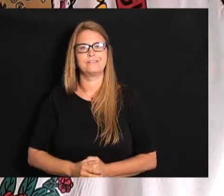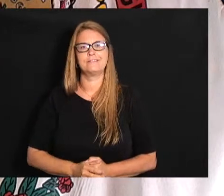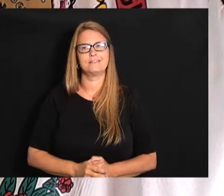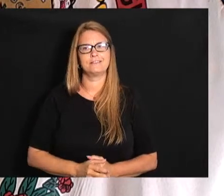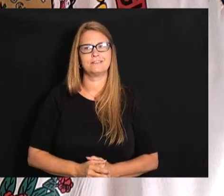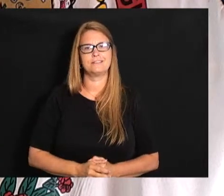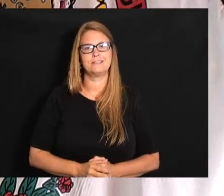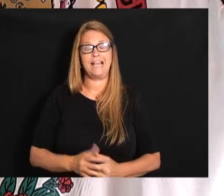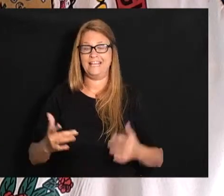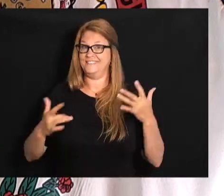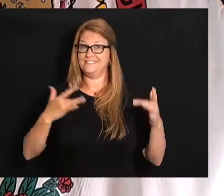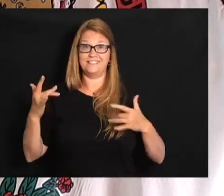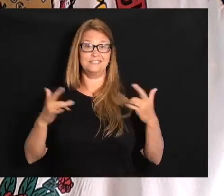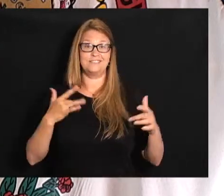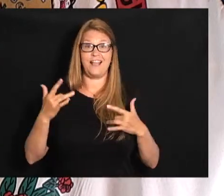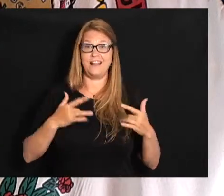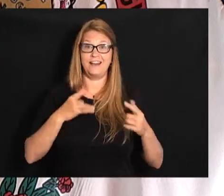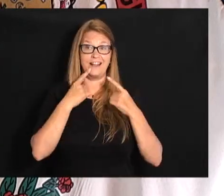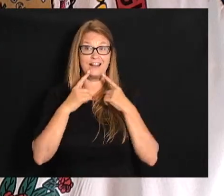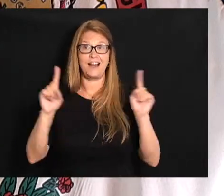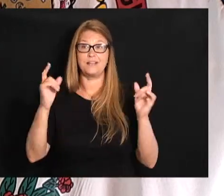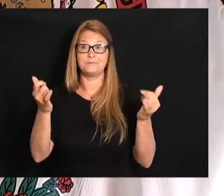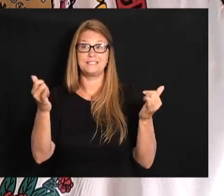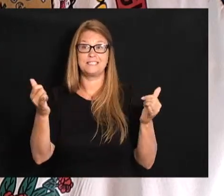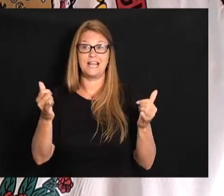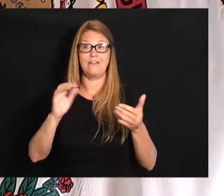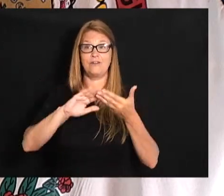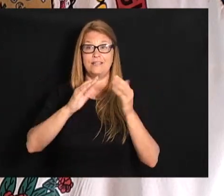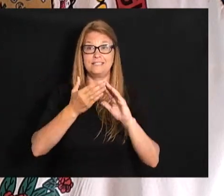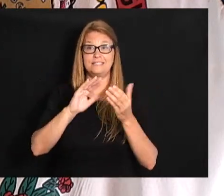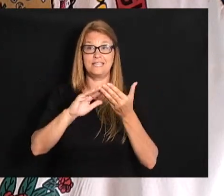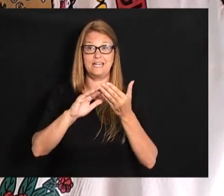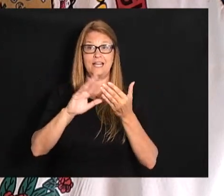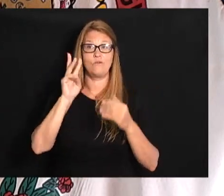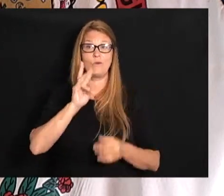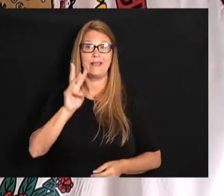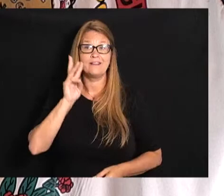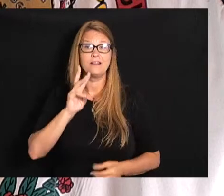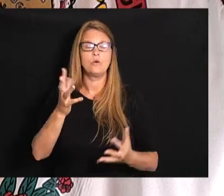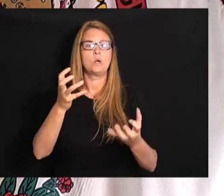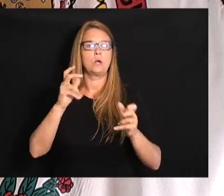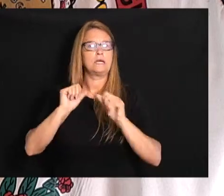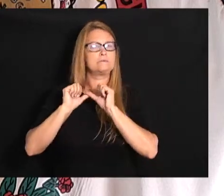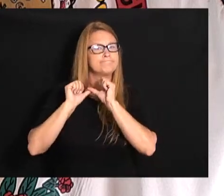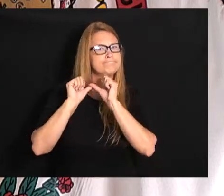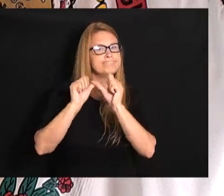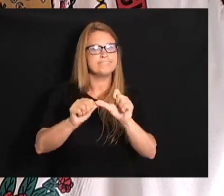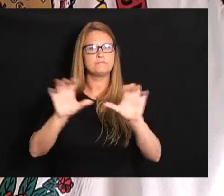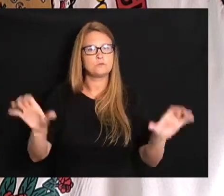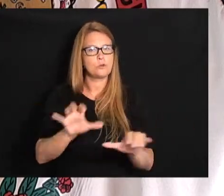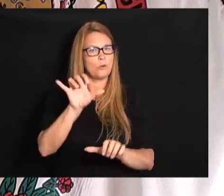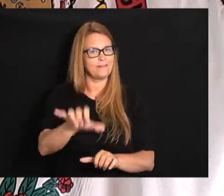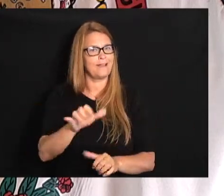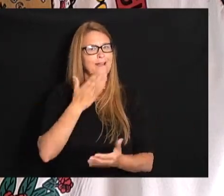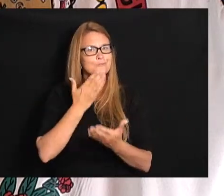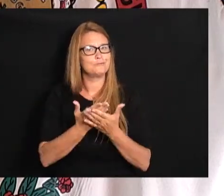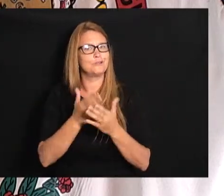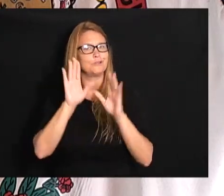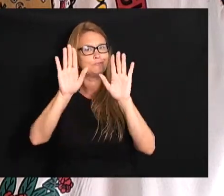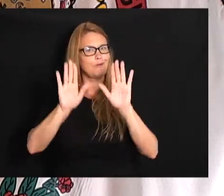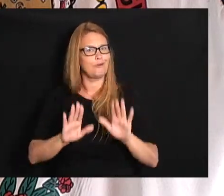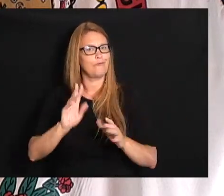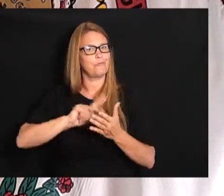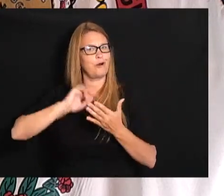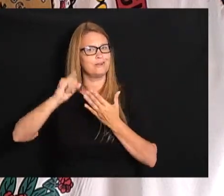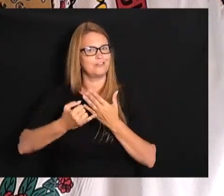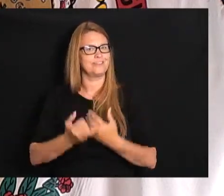it's an exciting announcement today for the city of Wheeling. We want to just keep pouring it on and keep doing more and more great projects